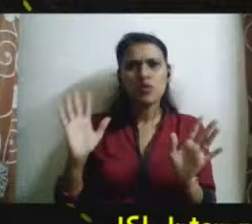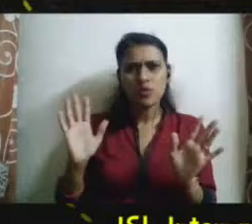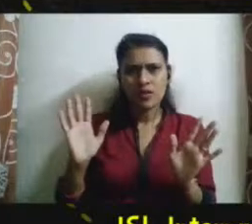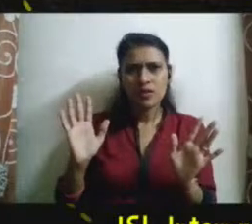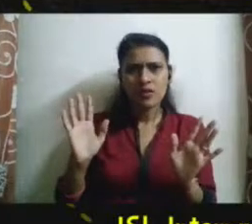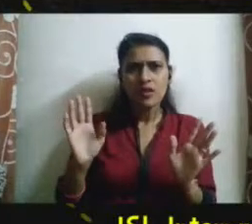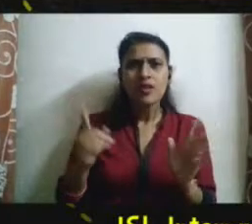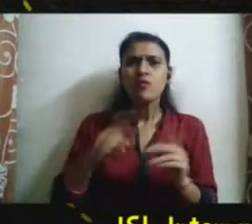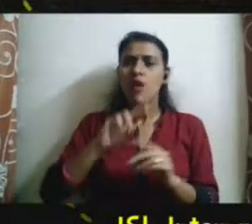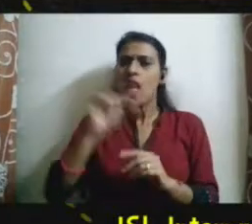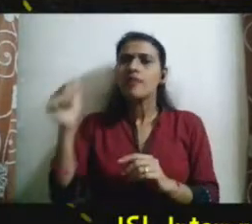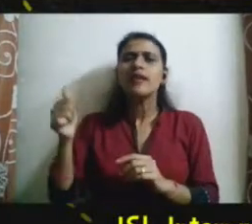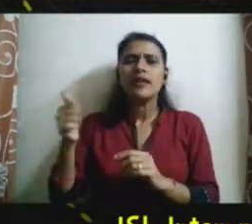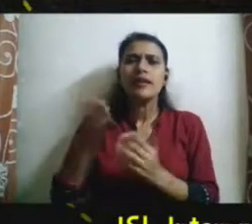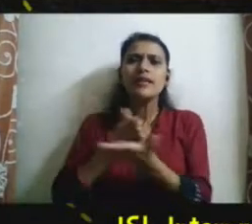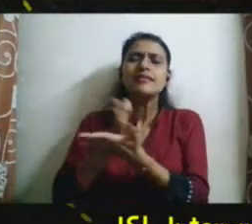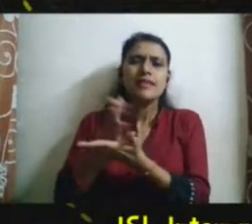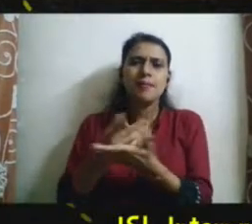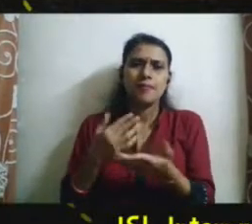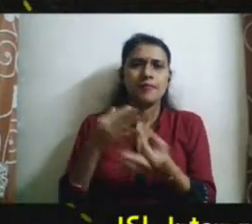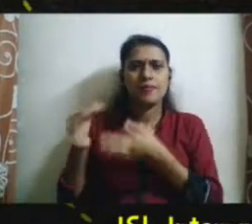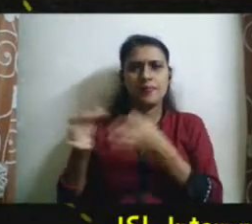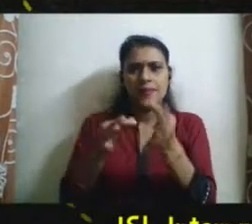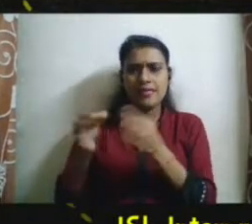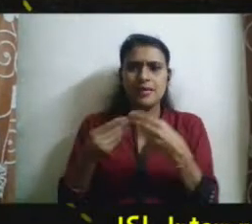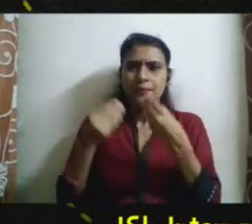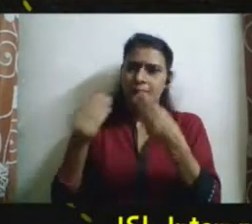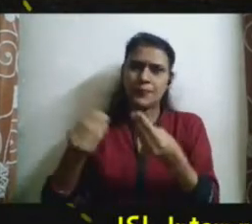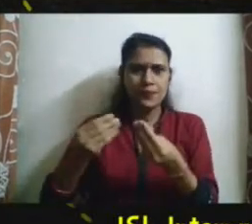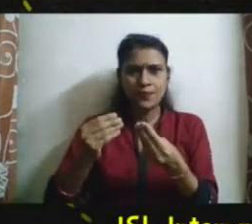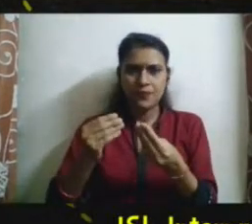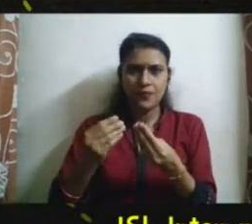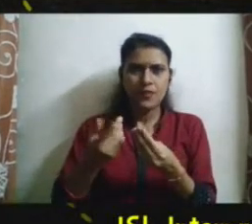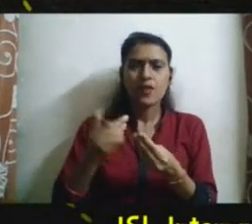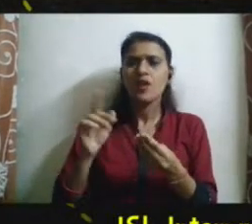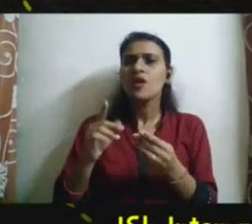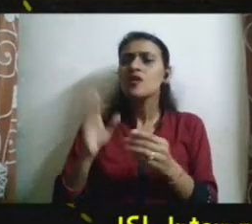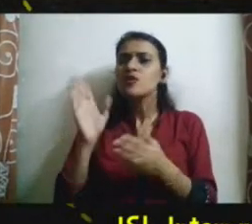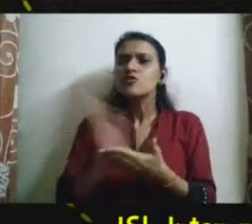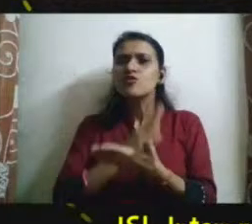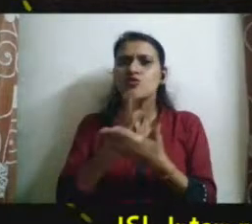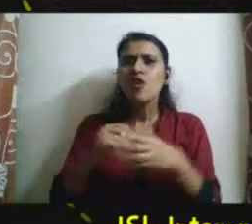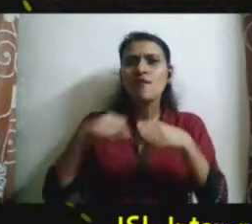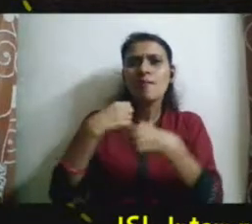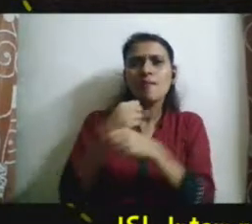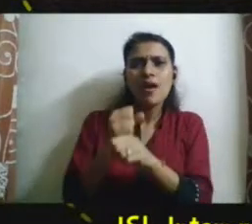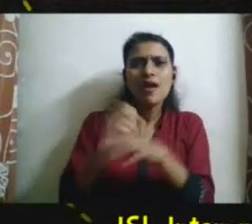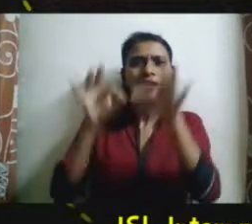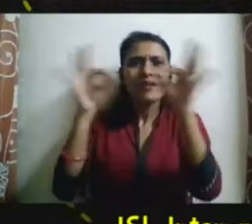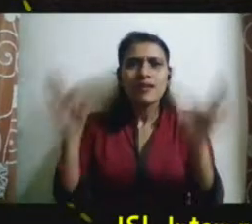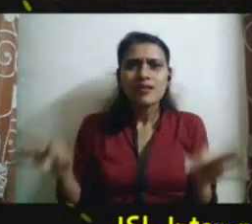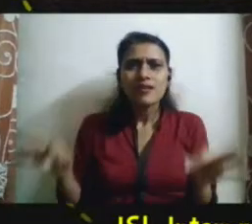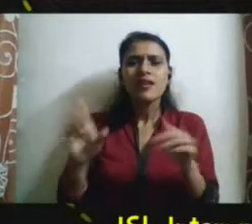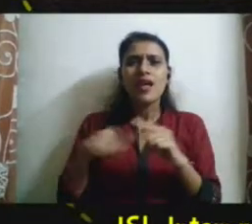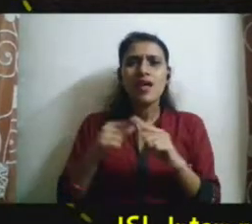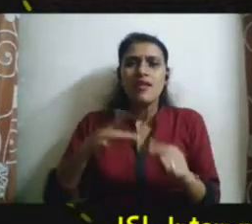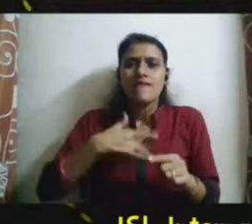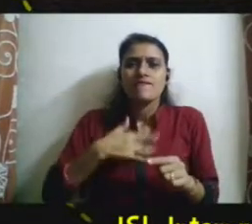another example of how this kind of, like, the notes and the way the music is structured creates a feeling in us?